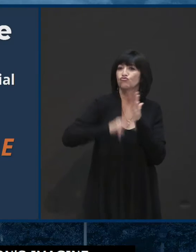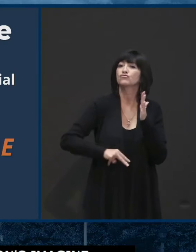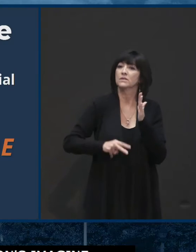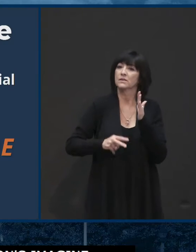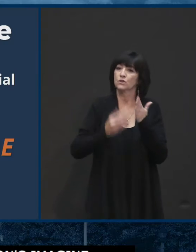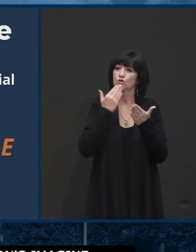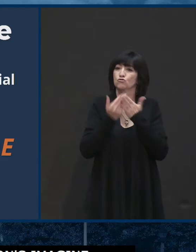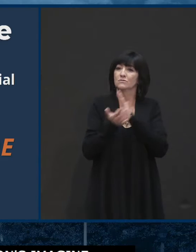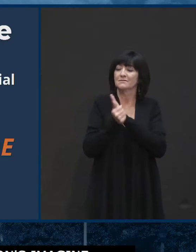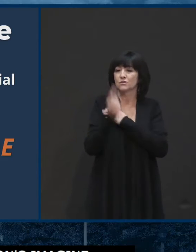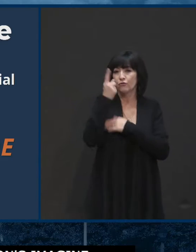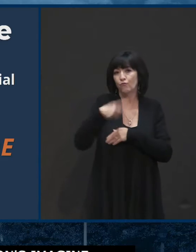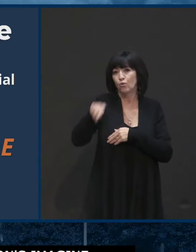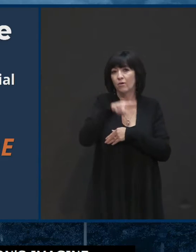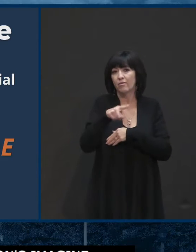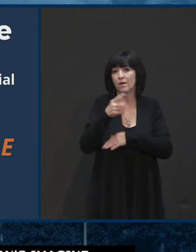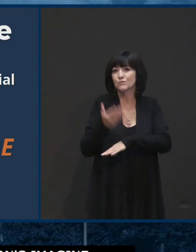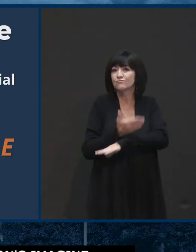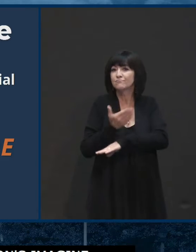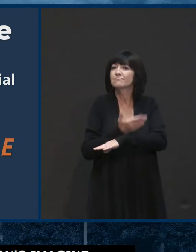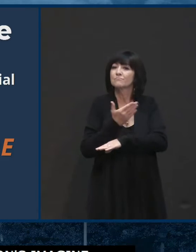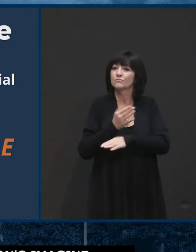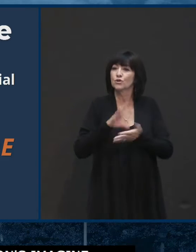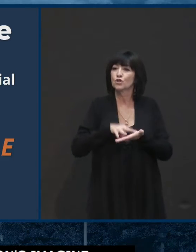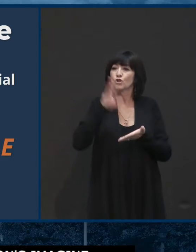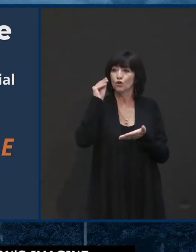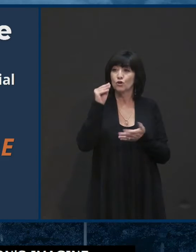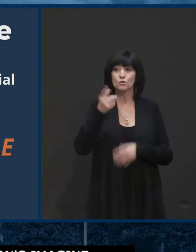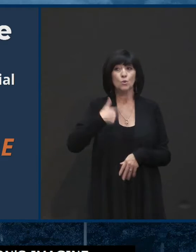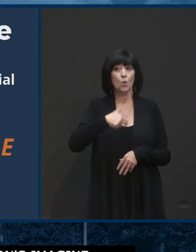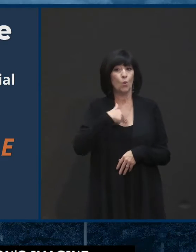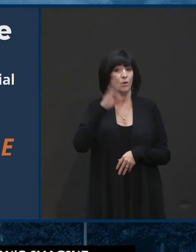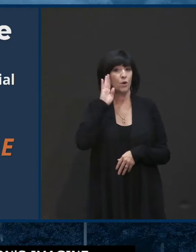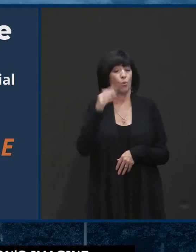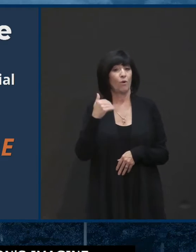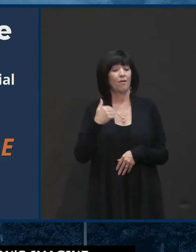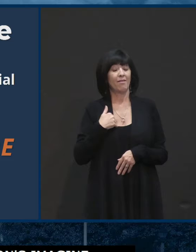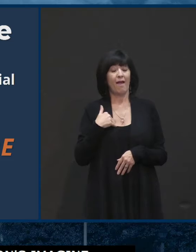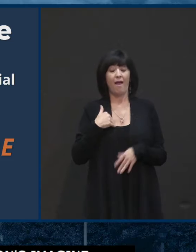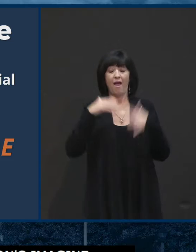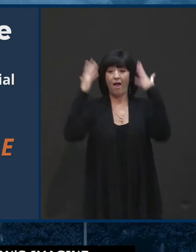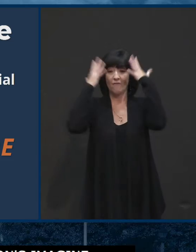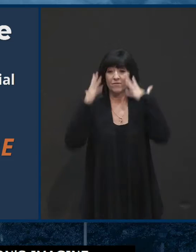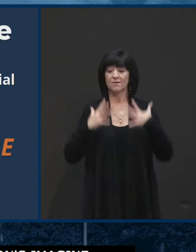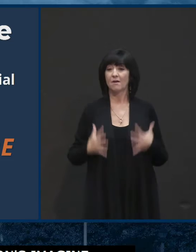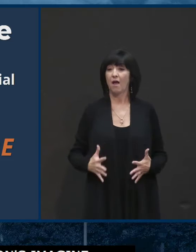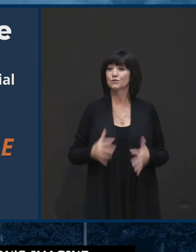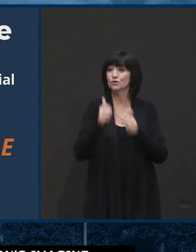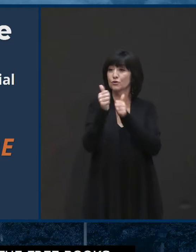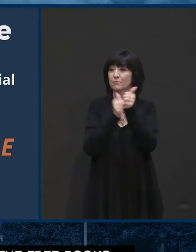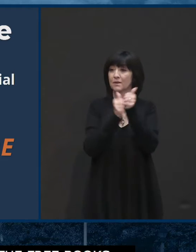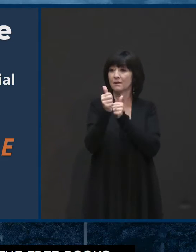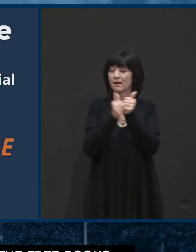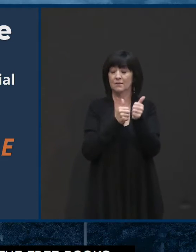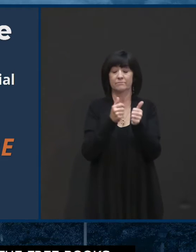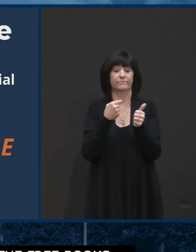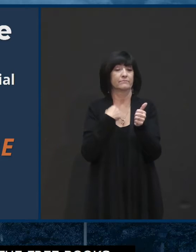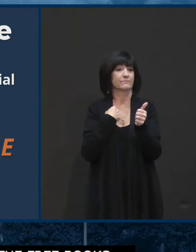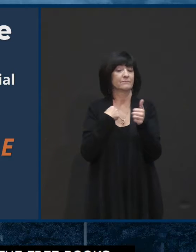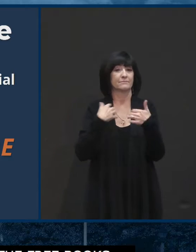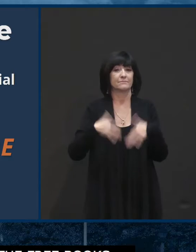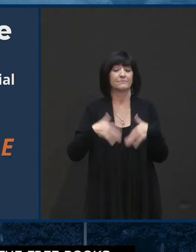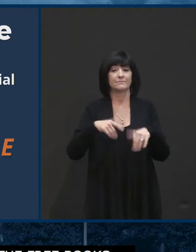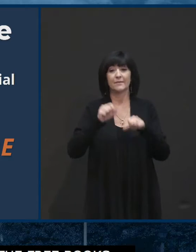have a costume contest, and I can imagine the comments that people are going to be writing now